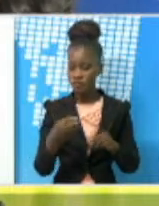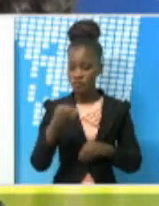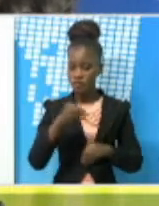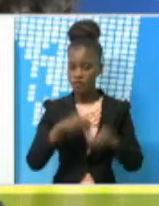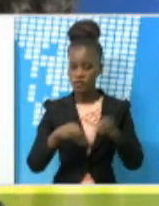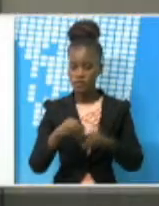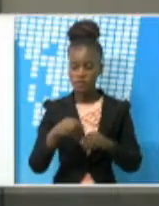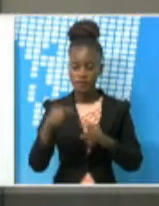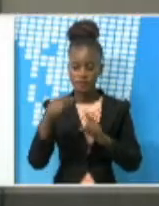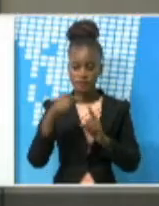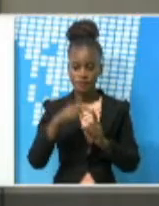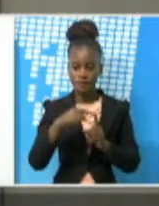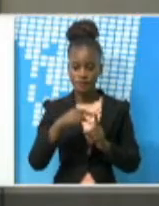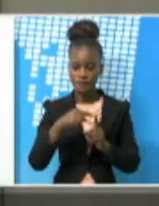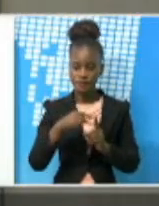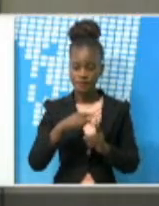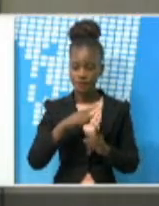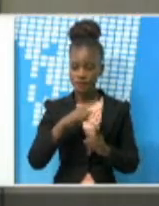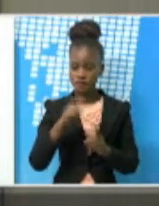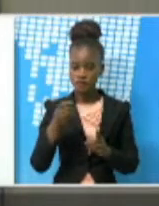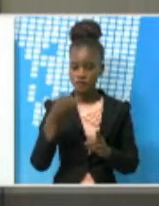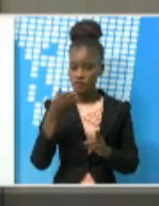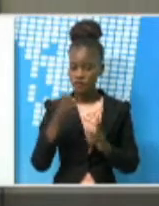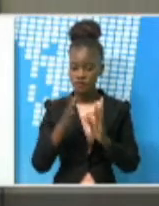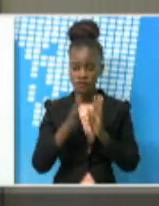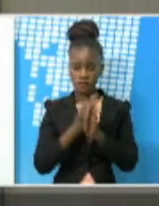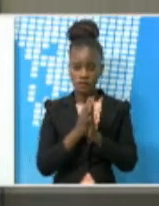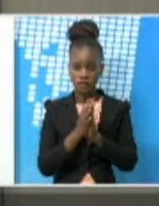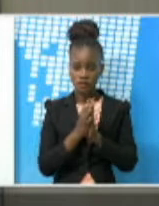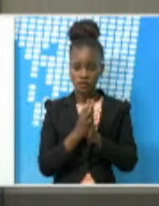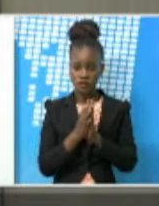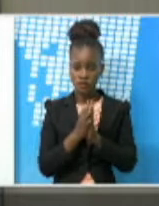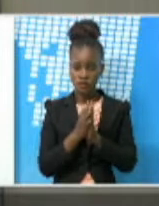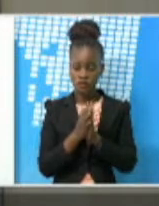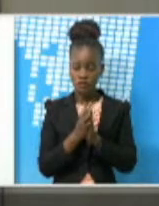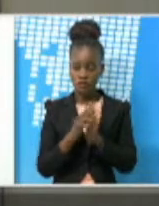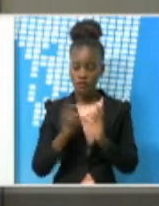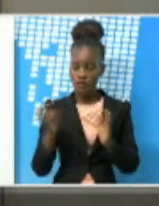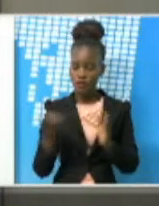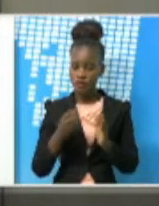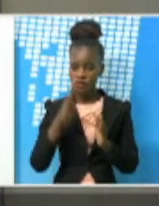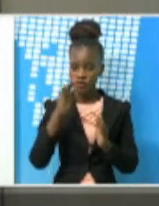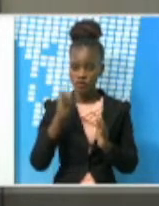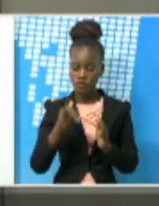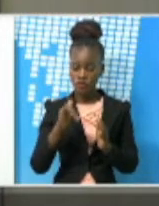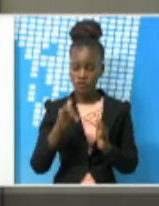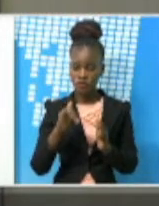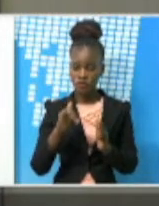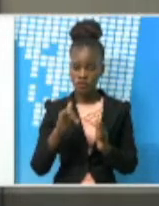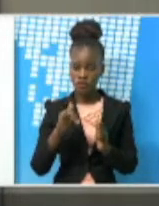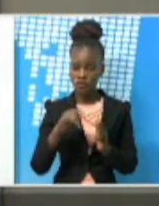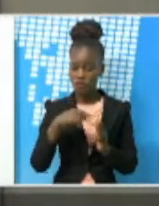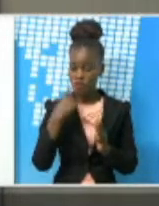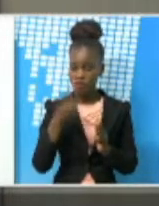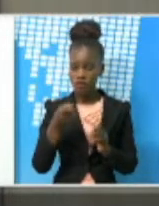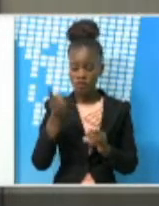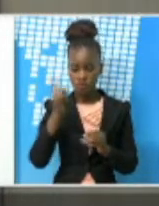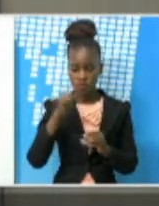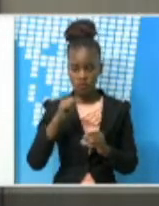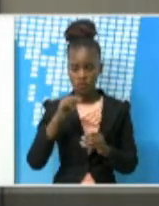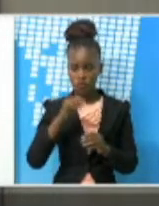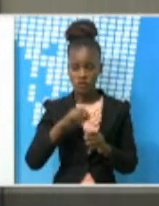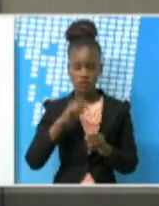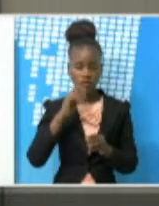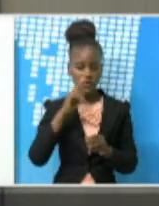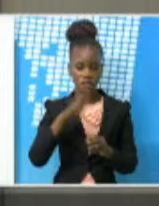of the activities that we do. We are audited by the Auditor General, who also comes